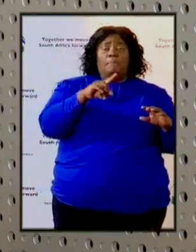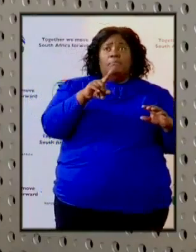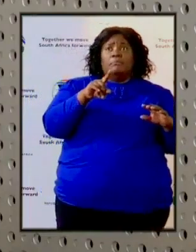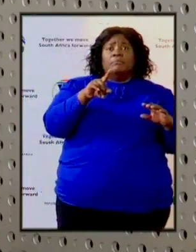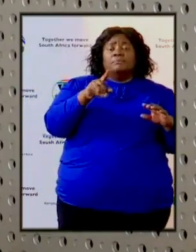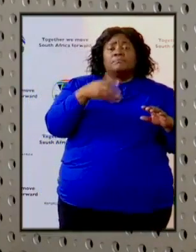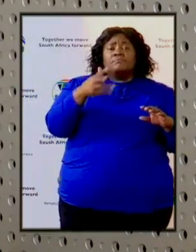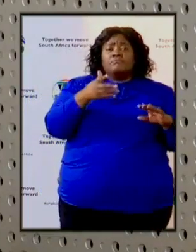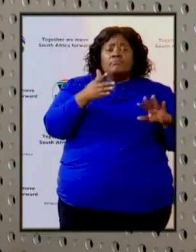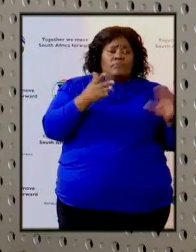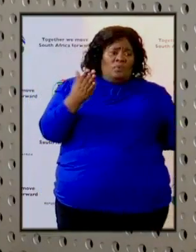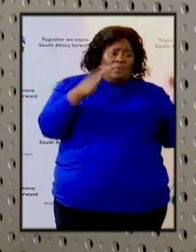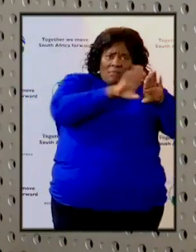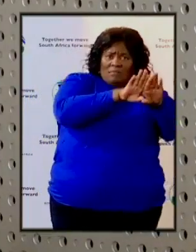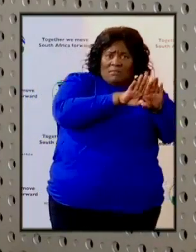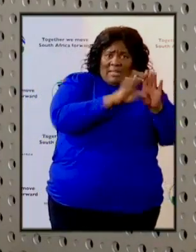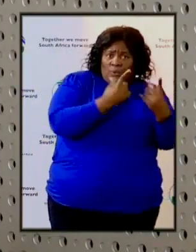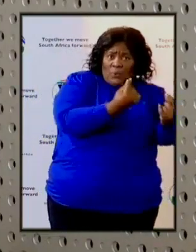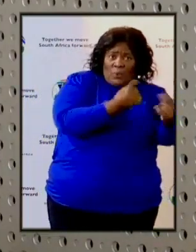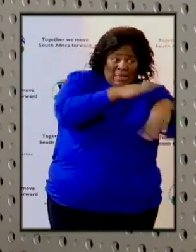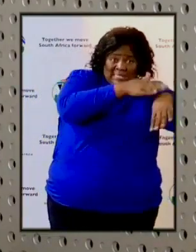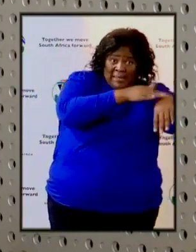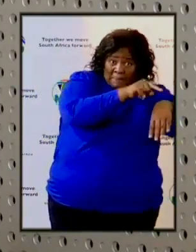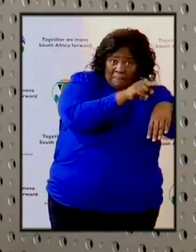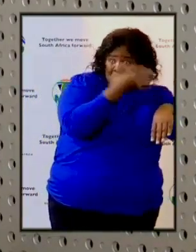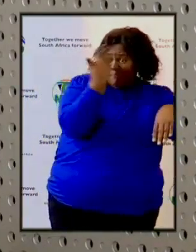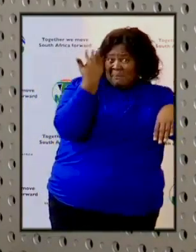20,000 infected cases and many, many deaths.